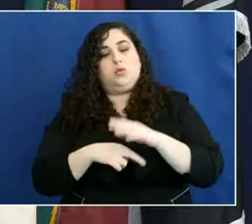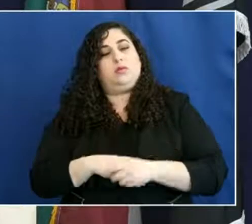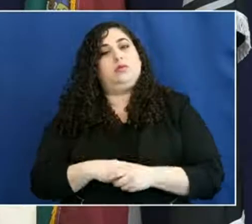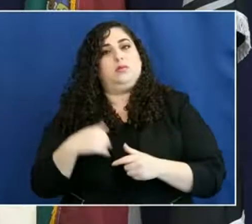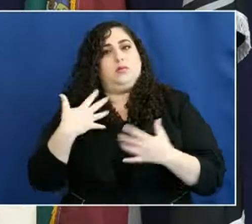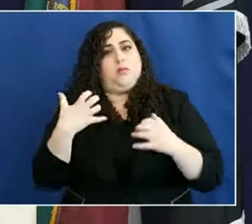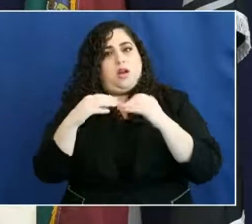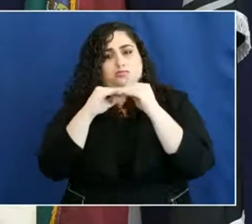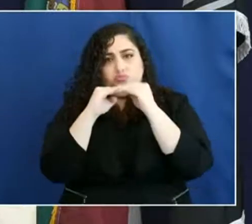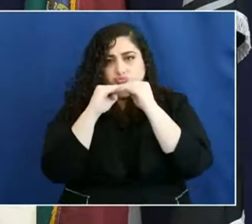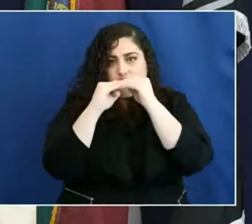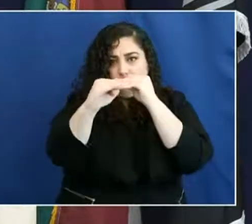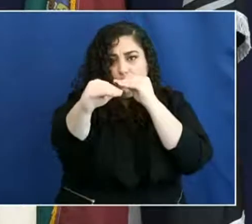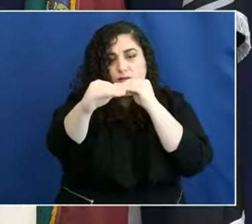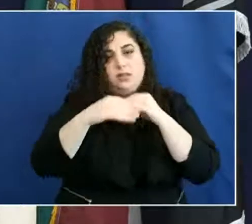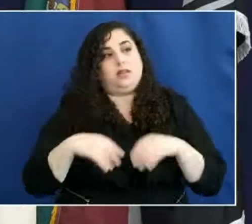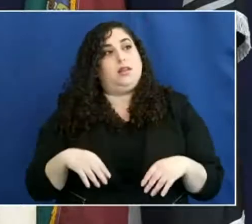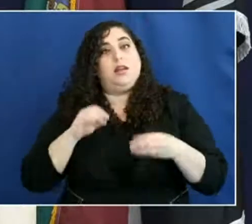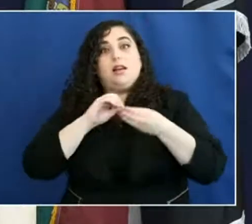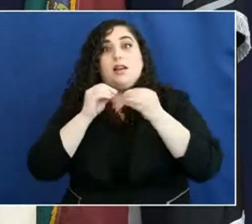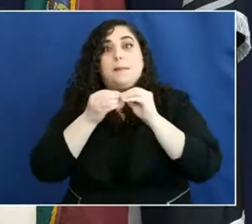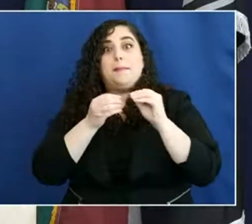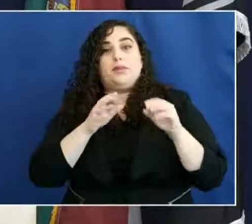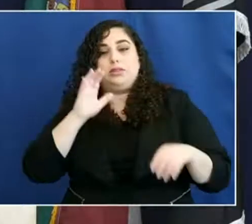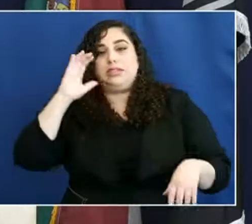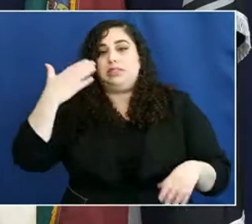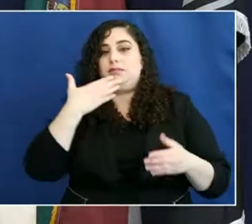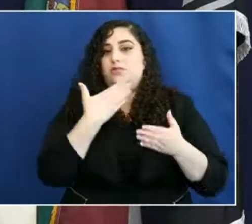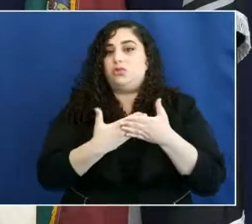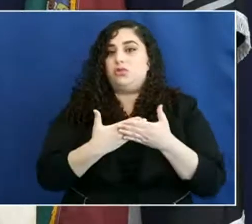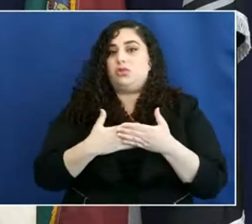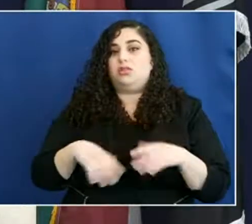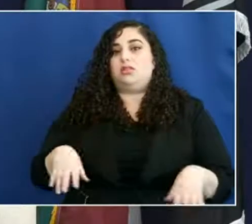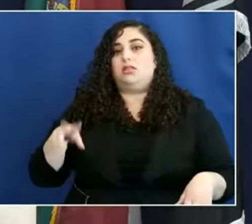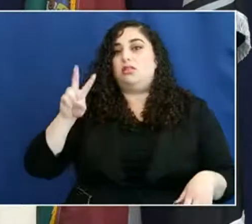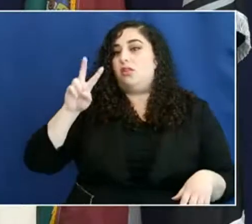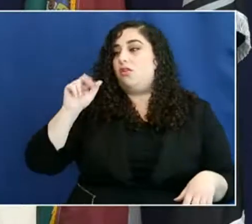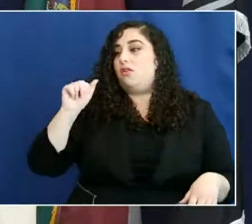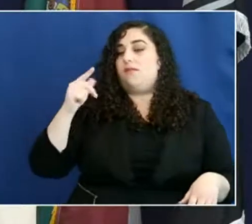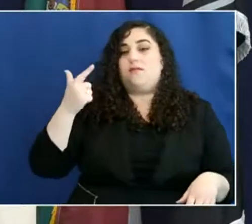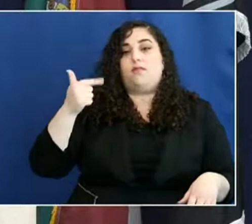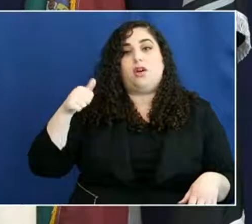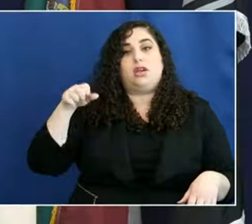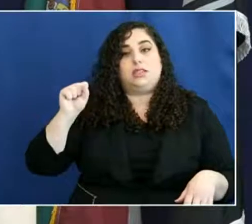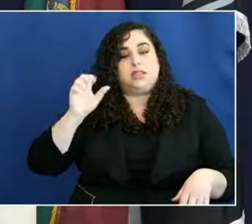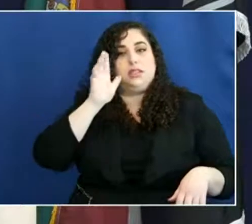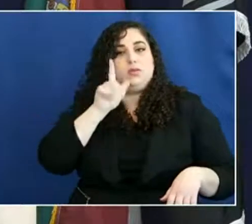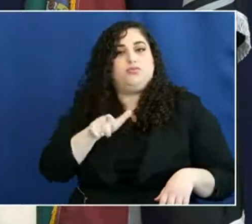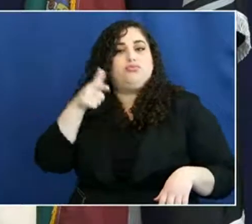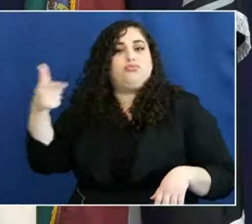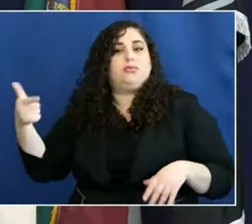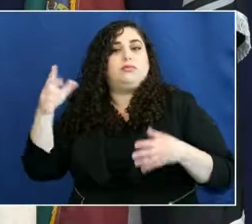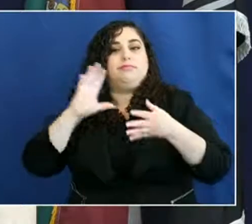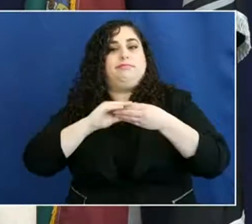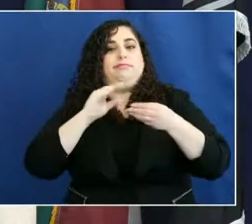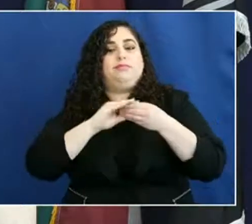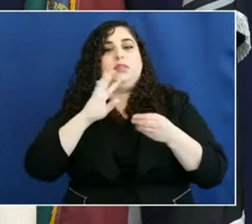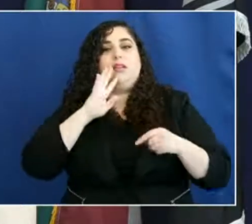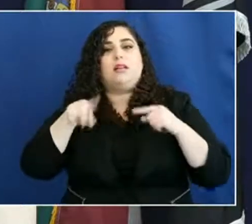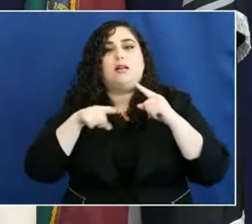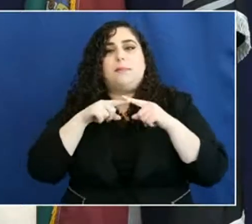coming open. Supervisor Vargas is going to talk a little bit about our health equity program and efforts in a second. We continue to exert tremendous